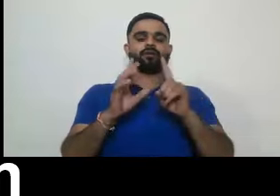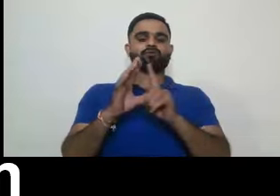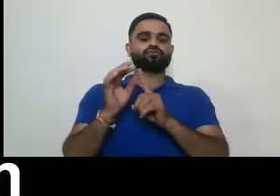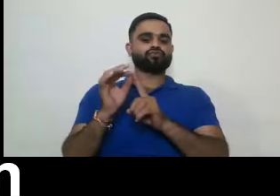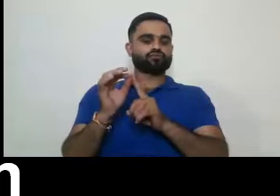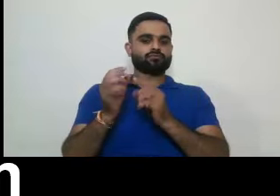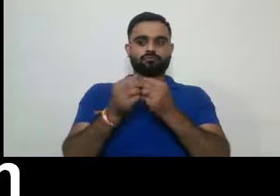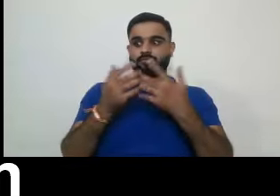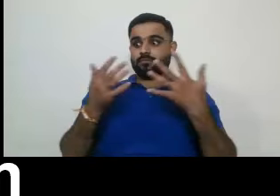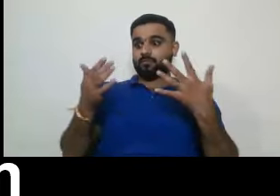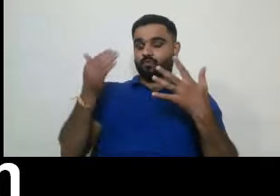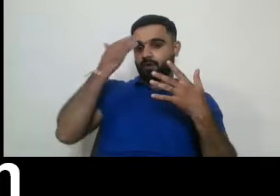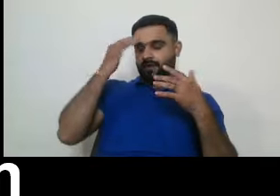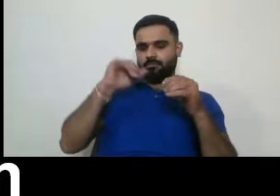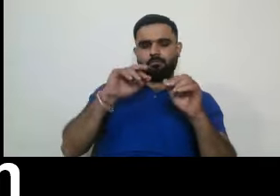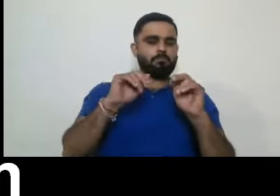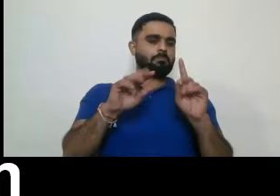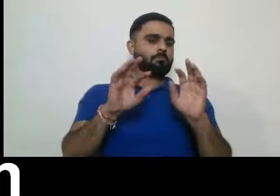So there are lots of no's and yeses. That's fine.